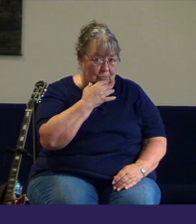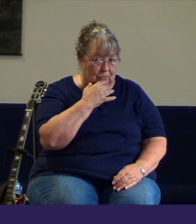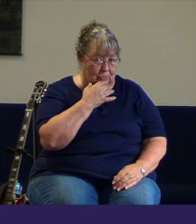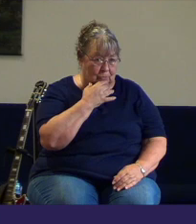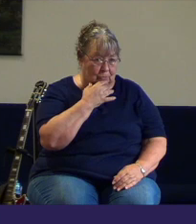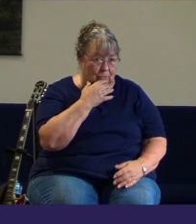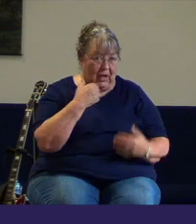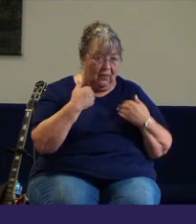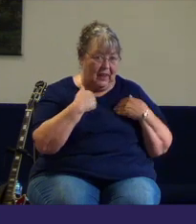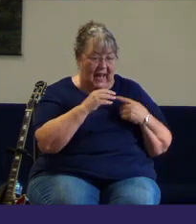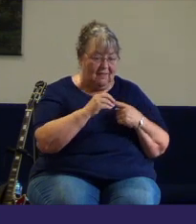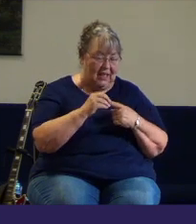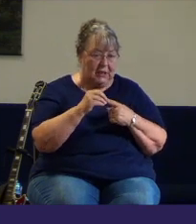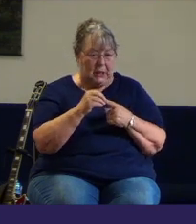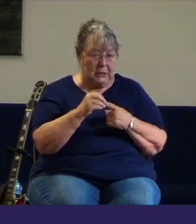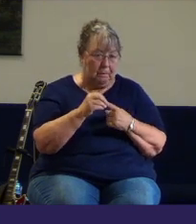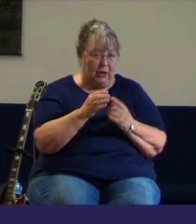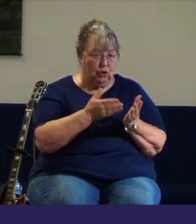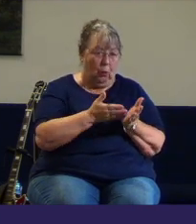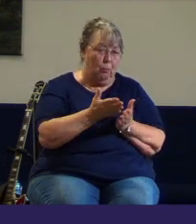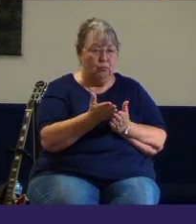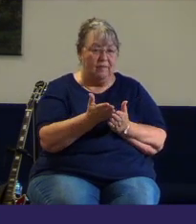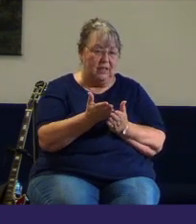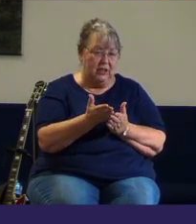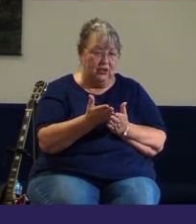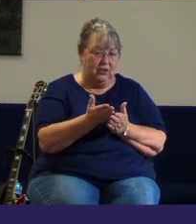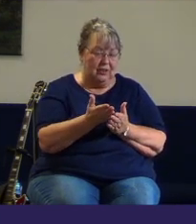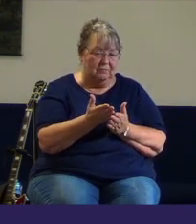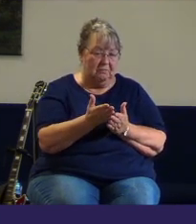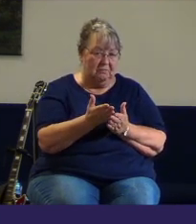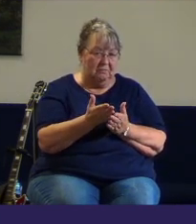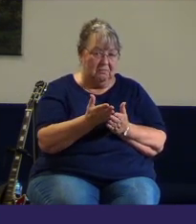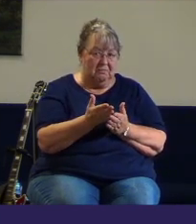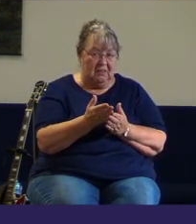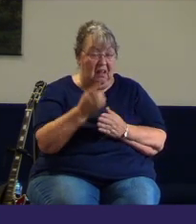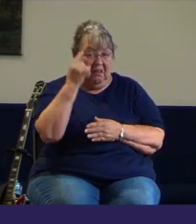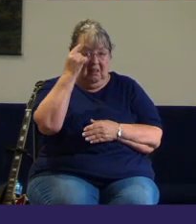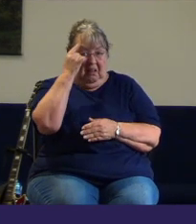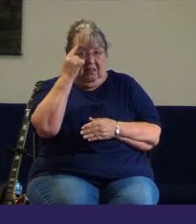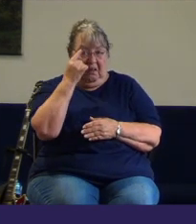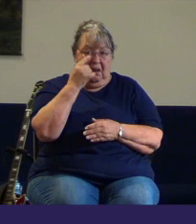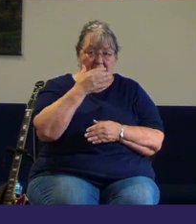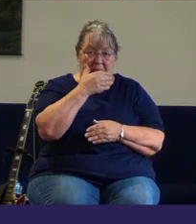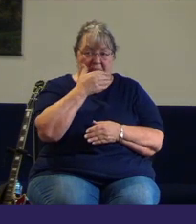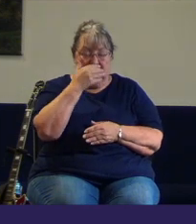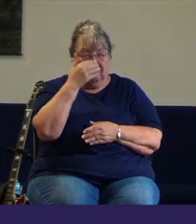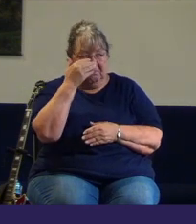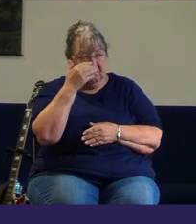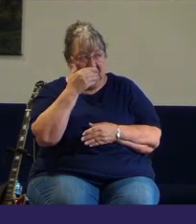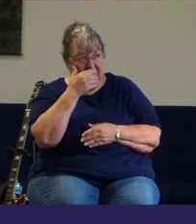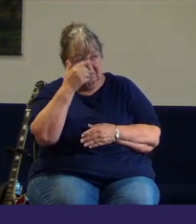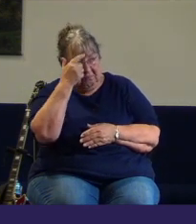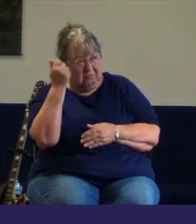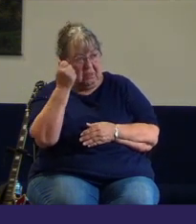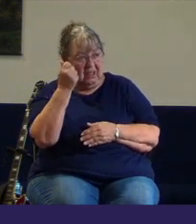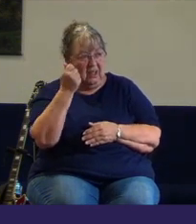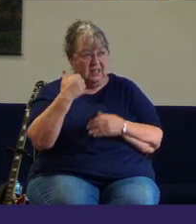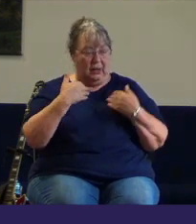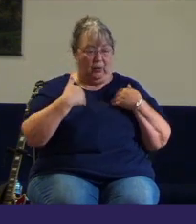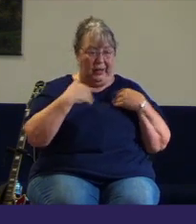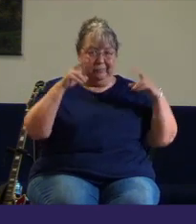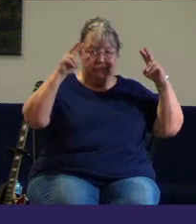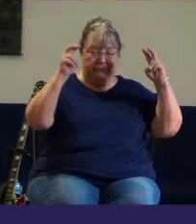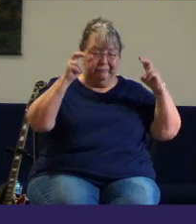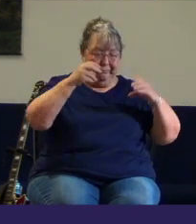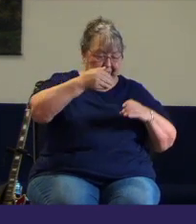they thought that they had special privileges, right? They thought that because they were of the inner group, you know,